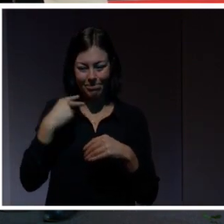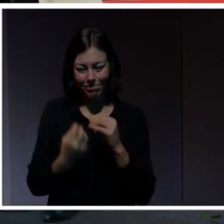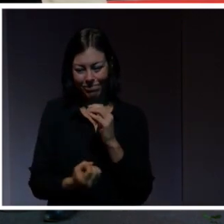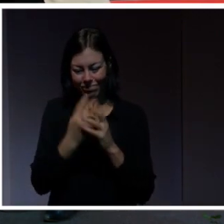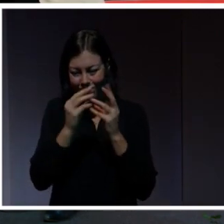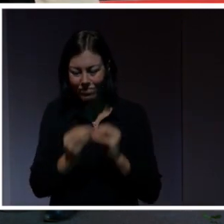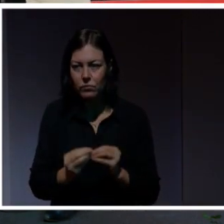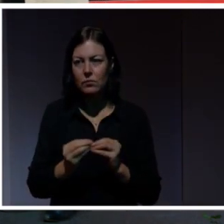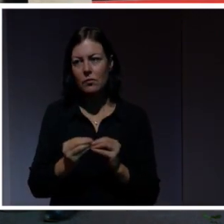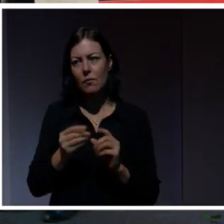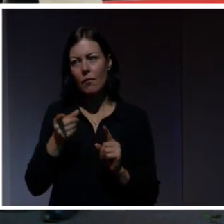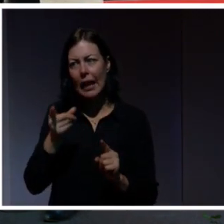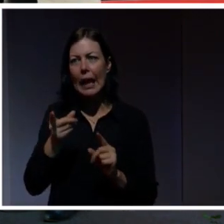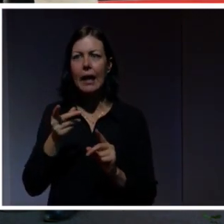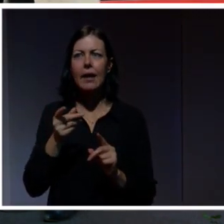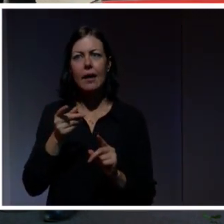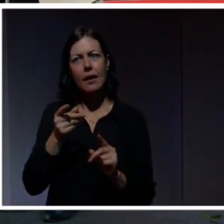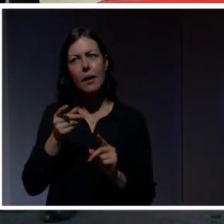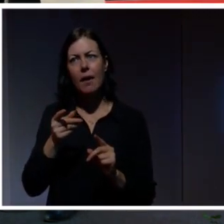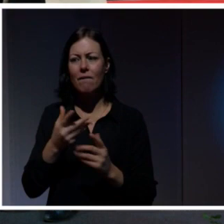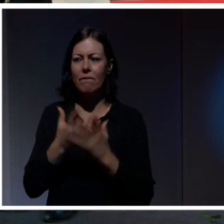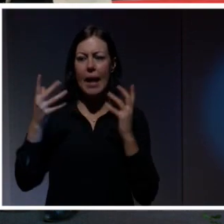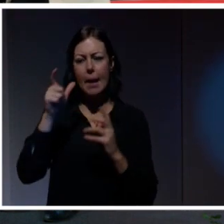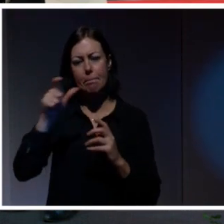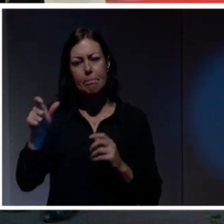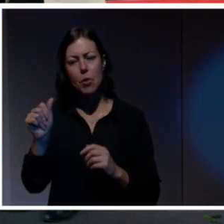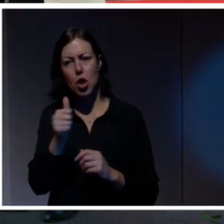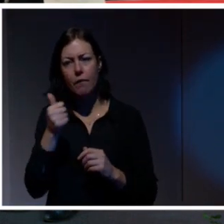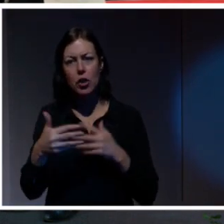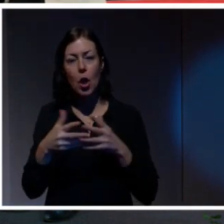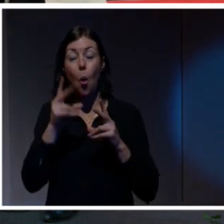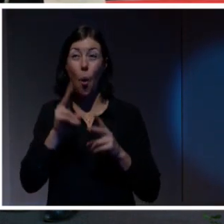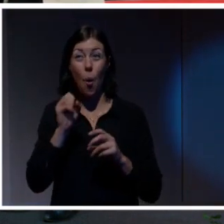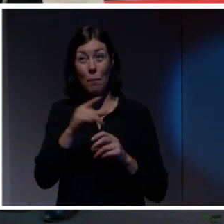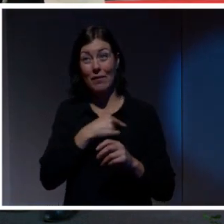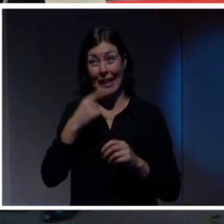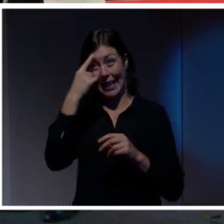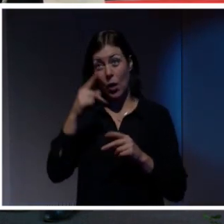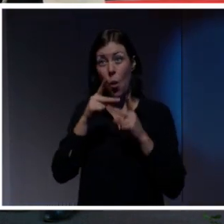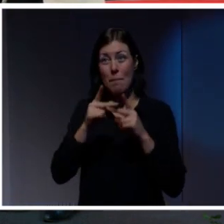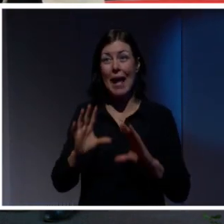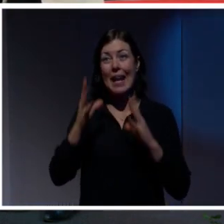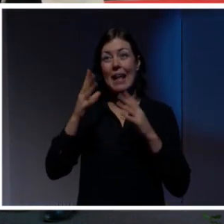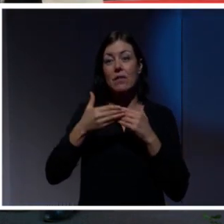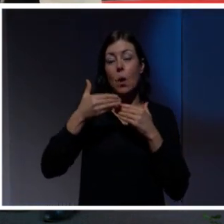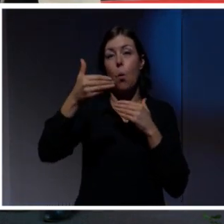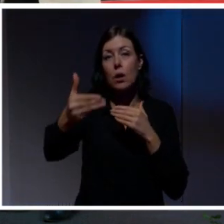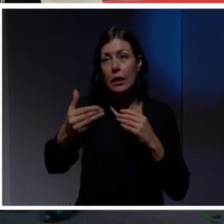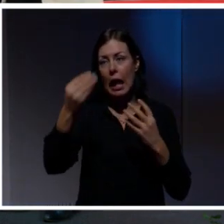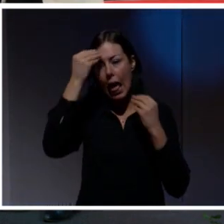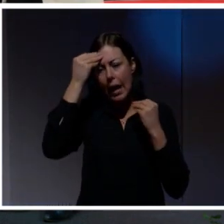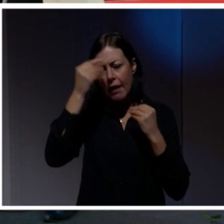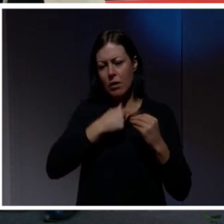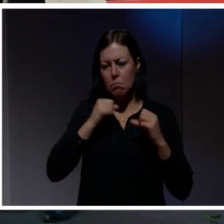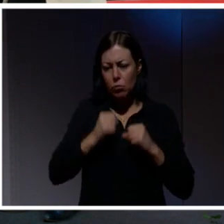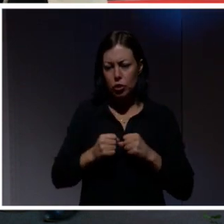think it should be. So yeah. I think, again, if we go all the way down to lifelong learning, we have to work better to make AI